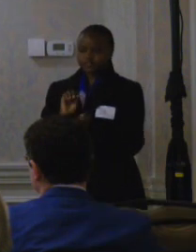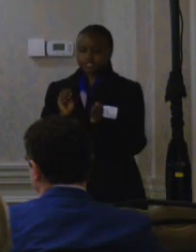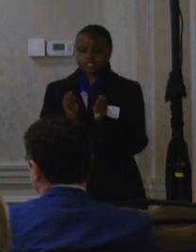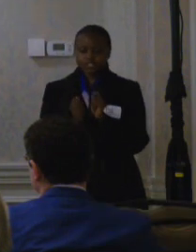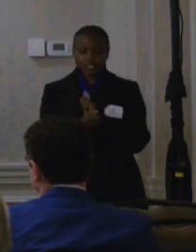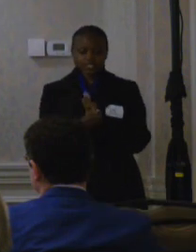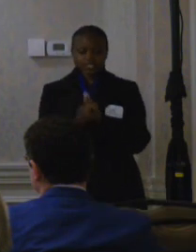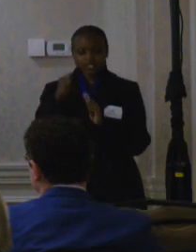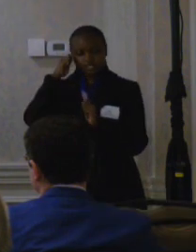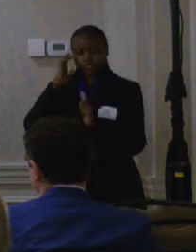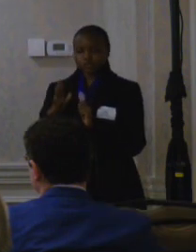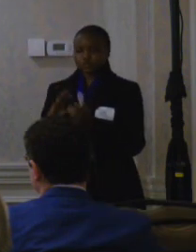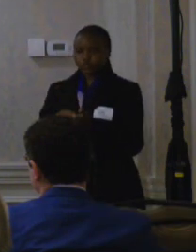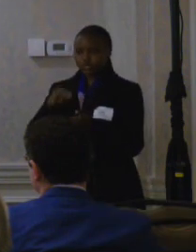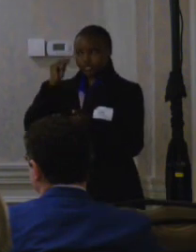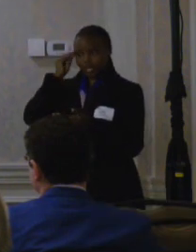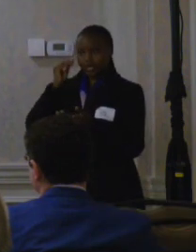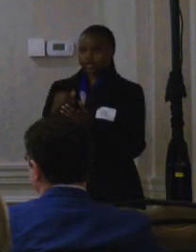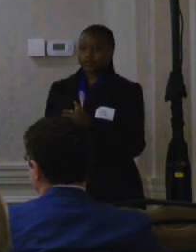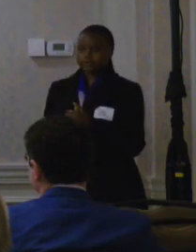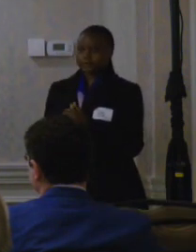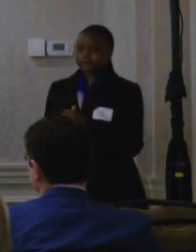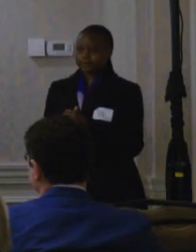into student learning.